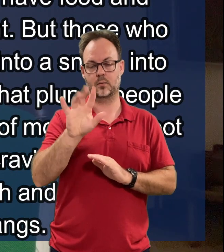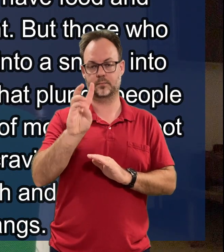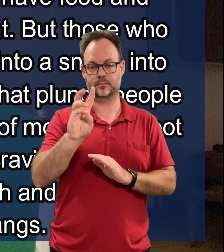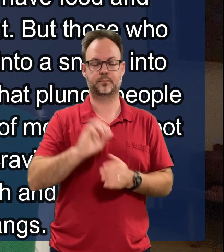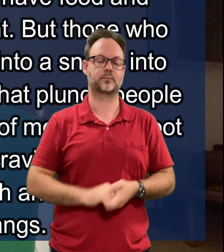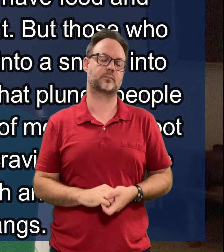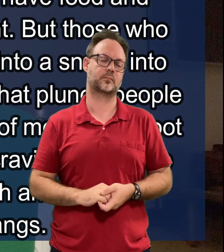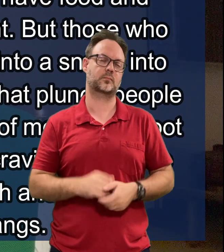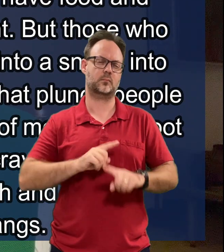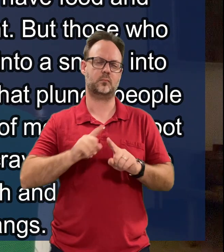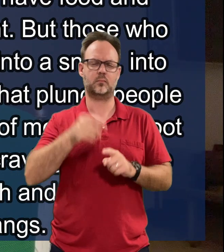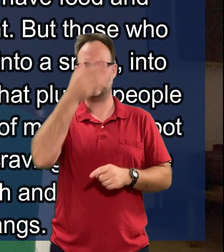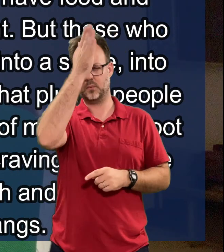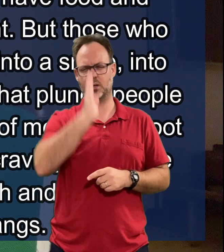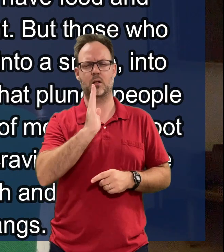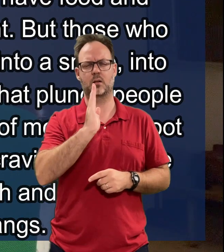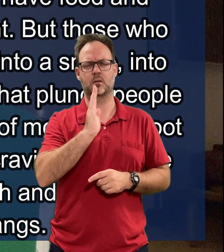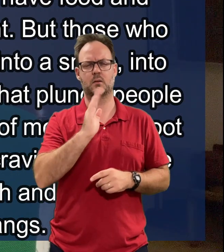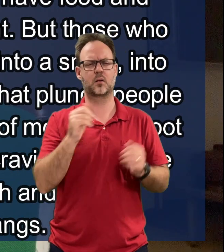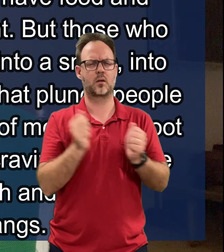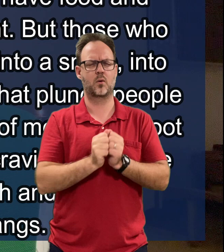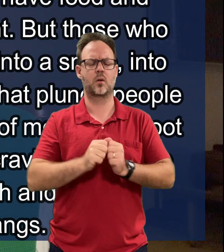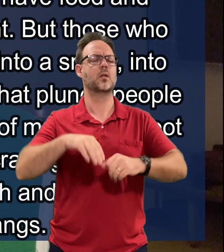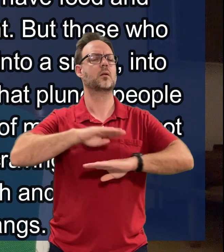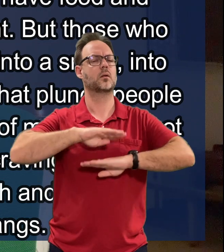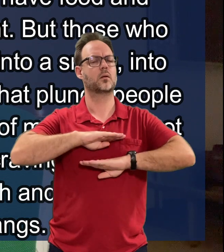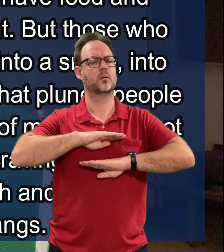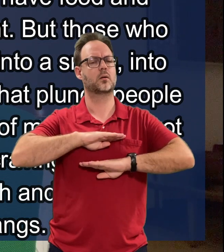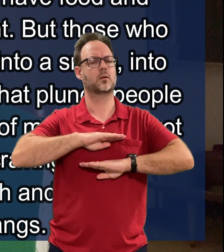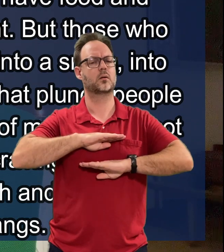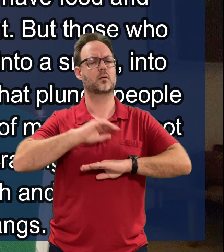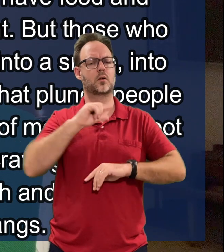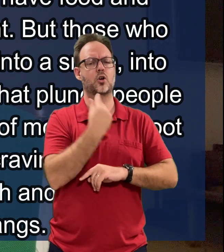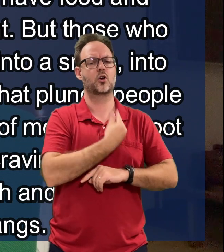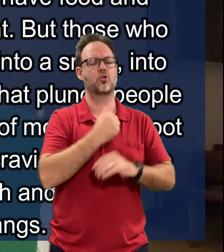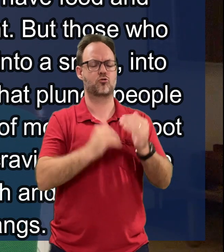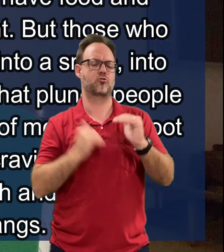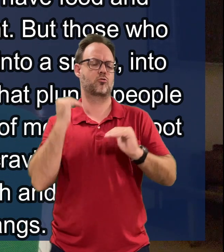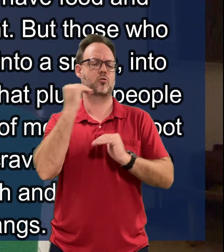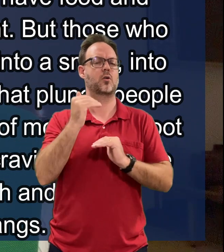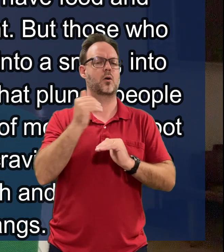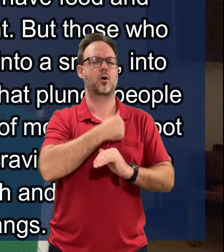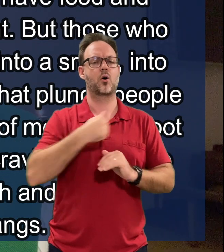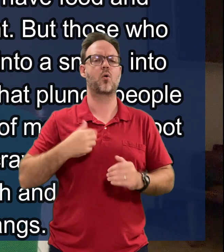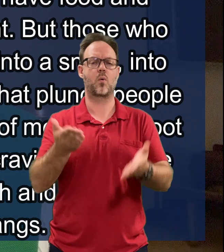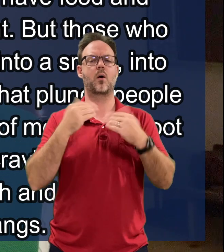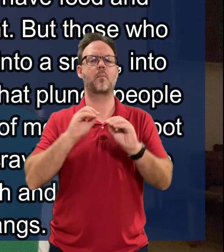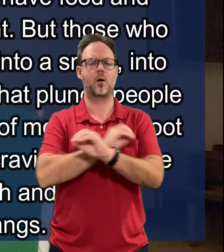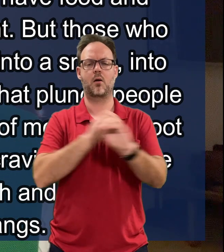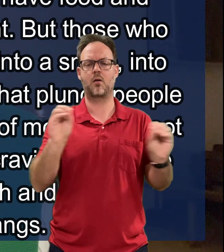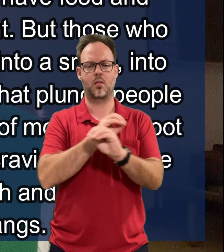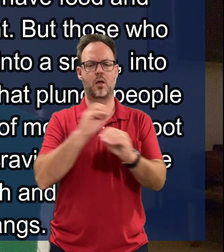But godliness with contentment is great gain. For we brought nothing into the